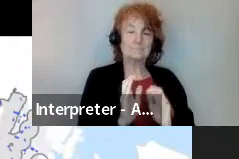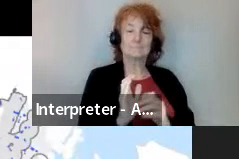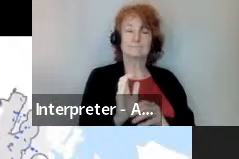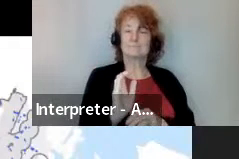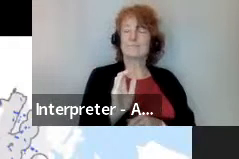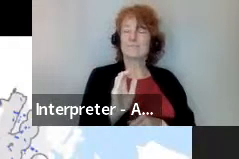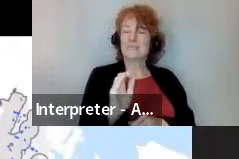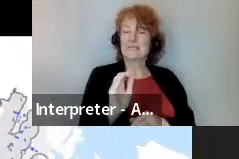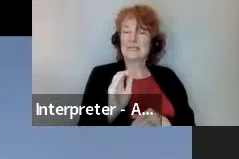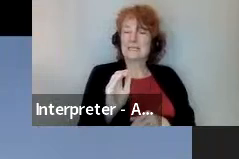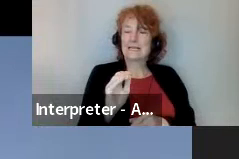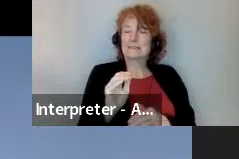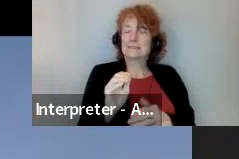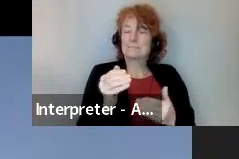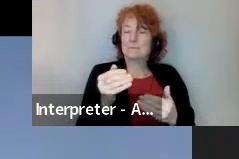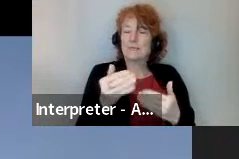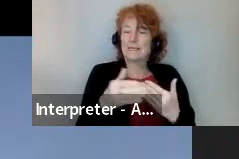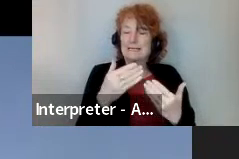please.